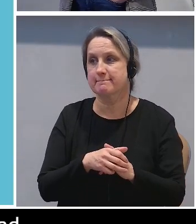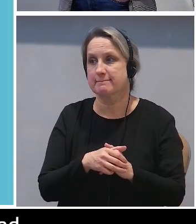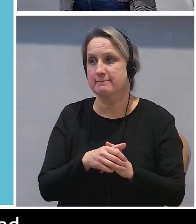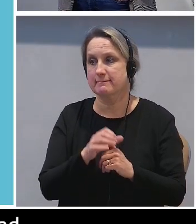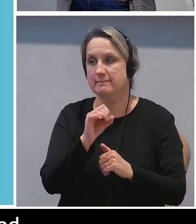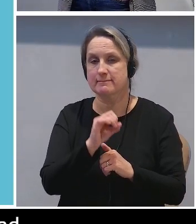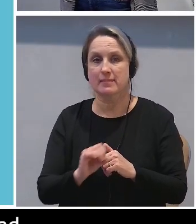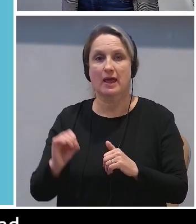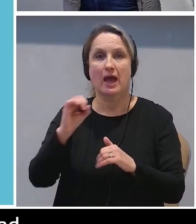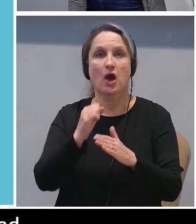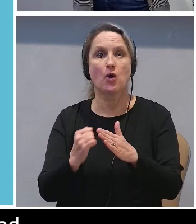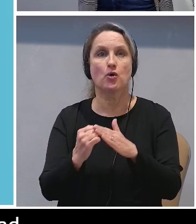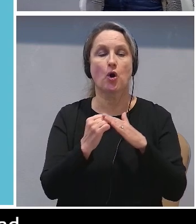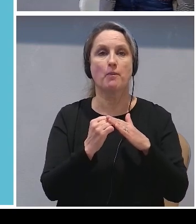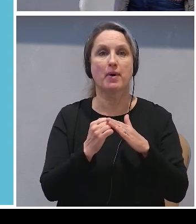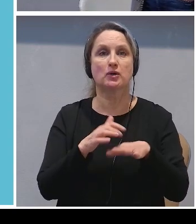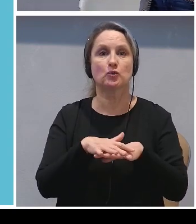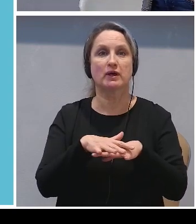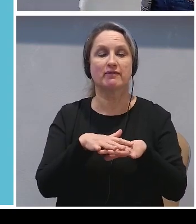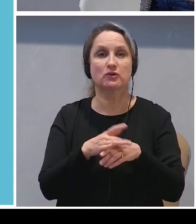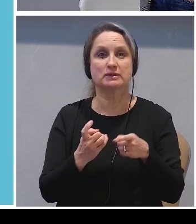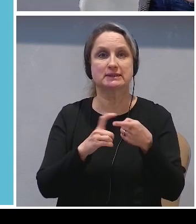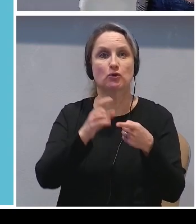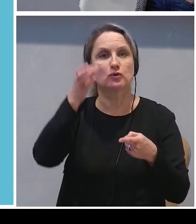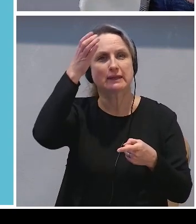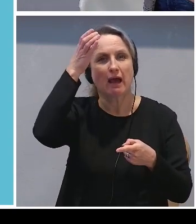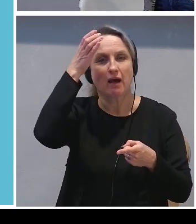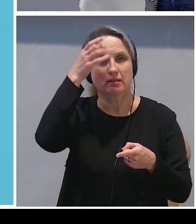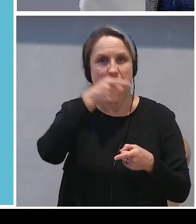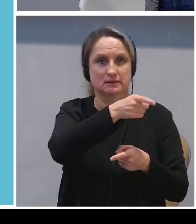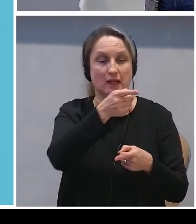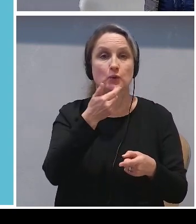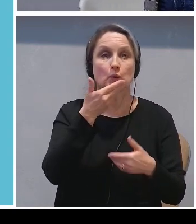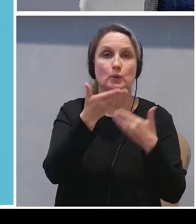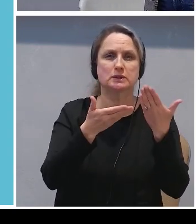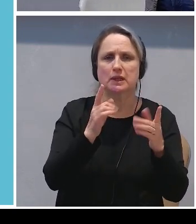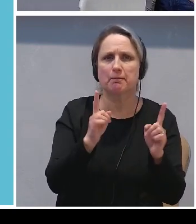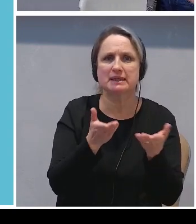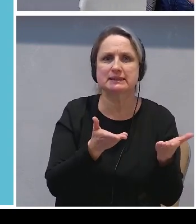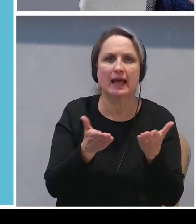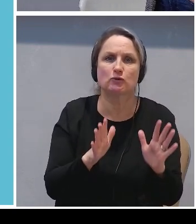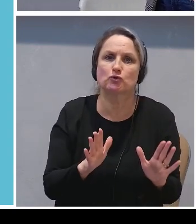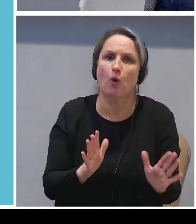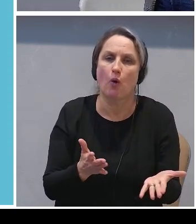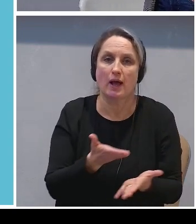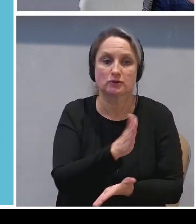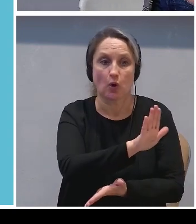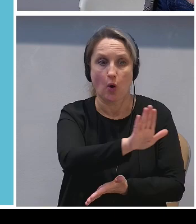more important when they were developing research for rare diseases. And they say that getting support to conduct clinical trials was very